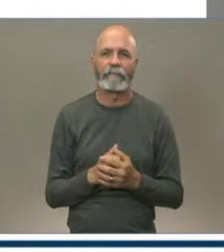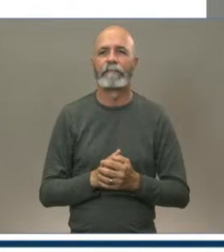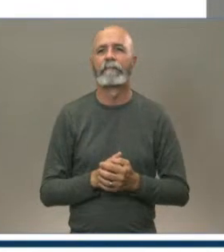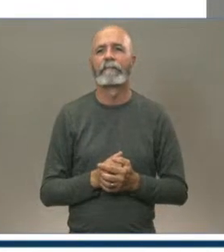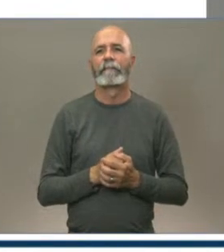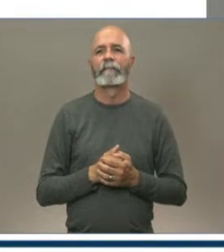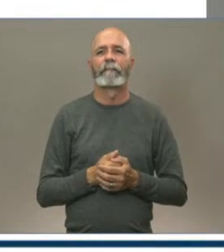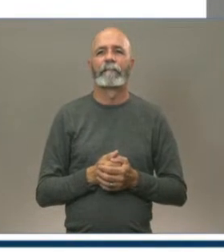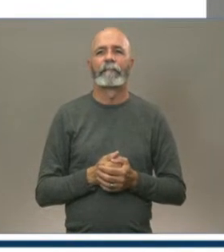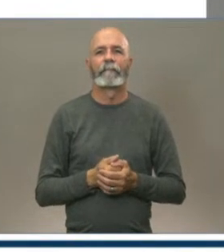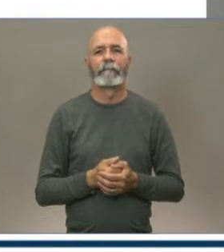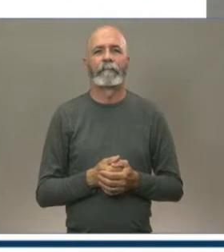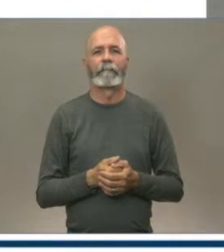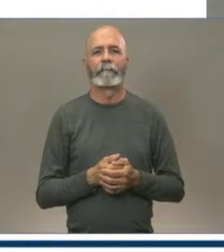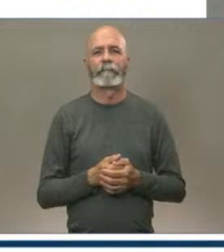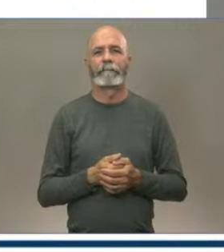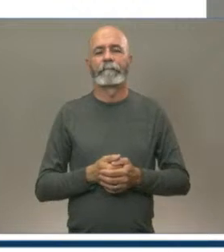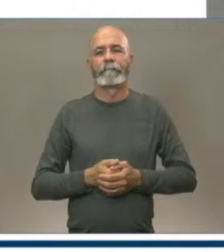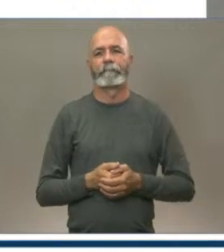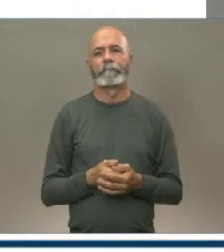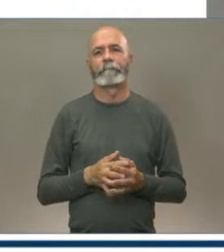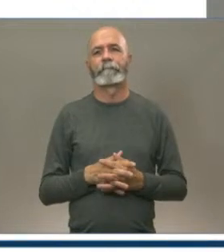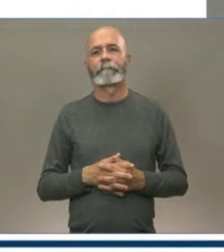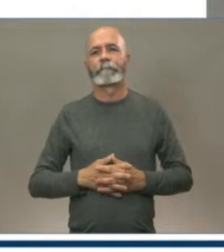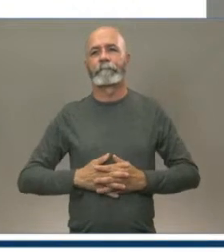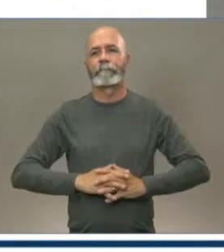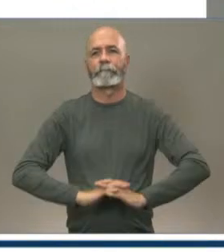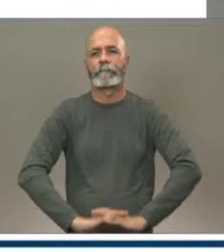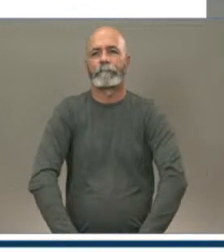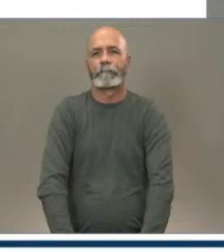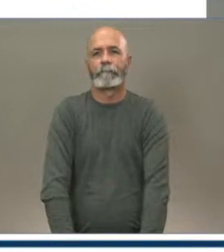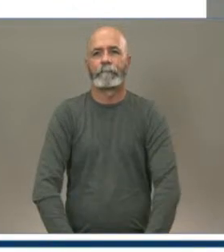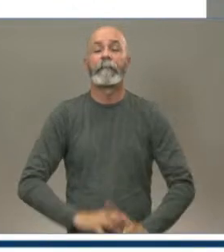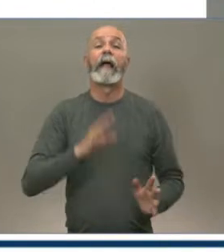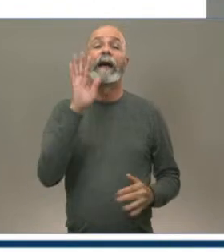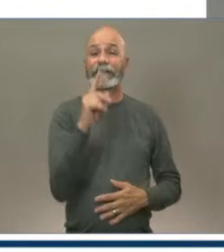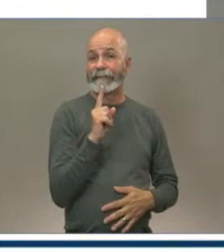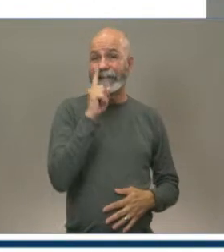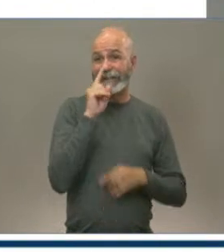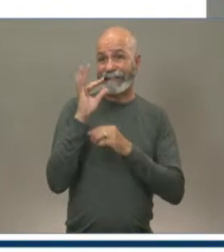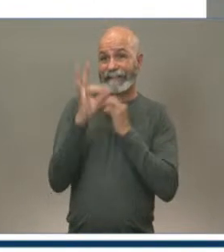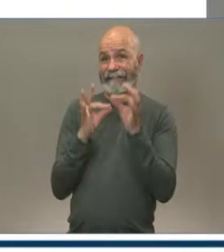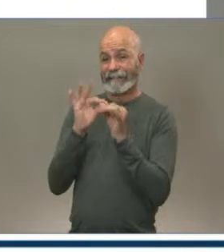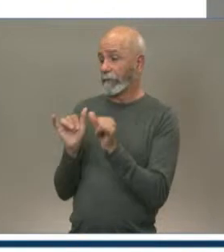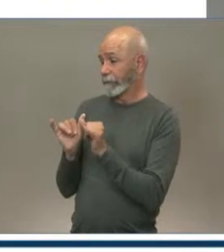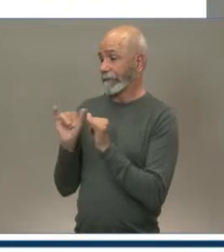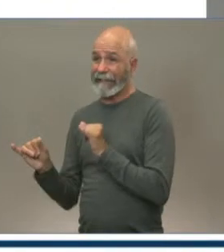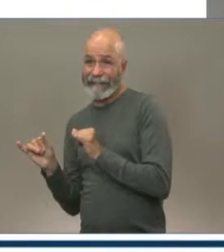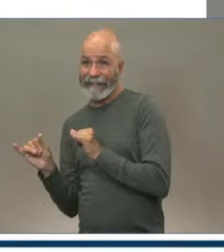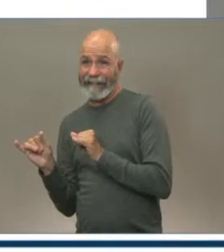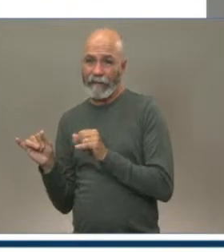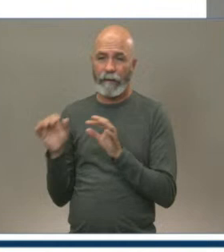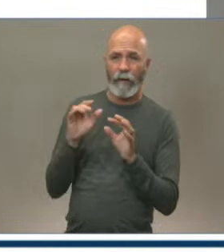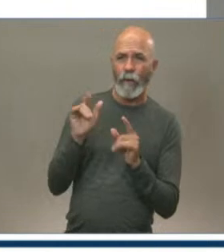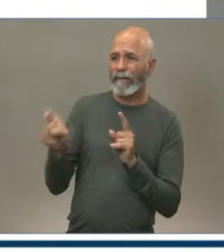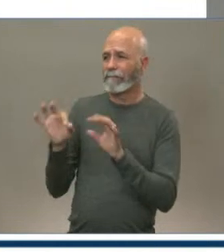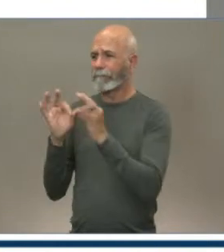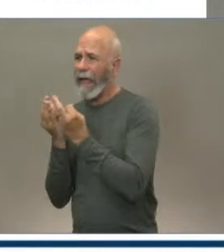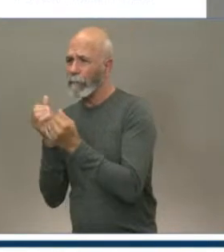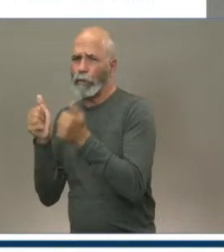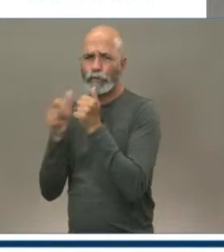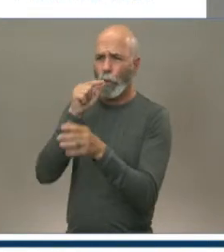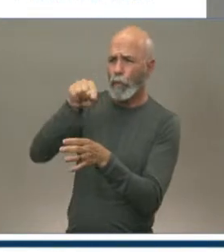provide some clarity on the isolation requirements around testing and advice for you and your household. There's been some confusion in this area